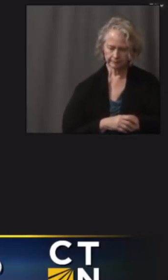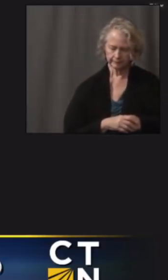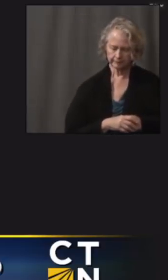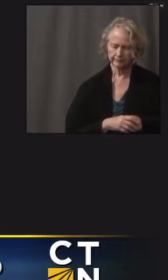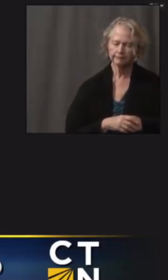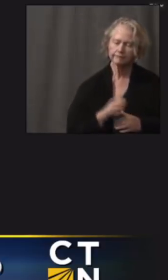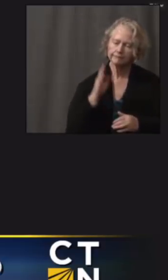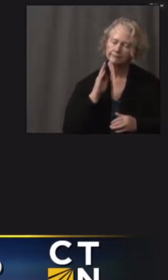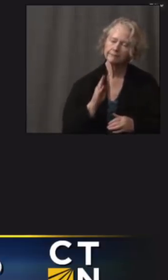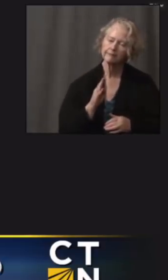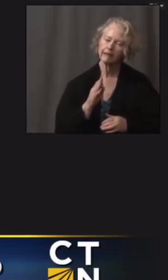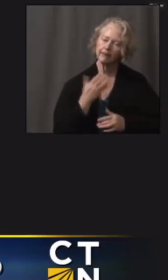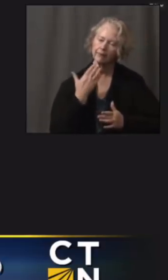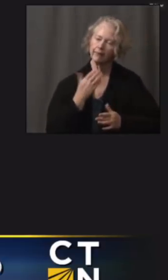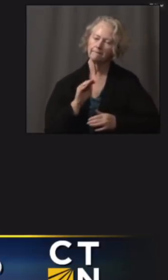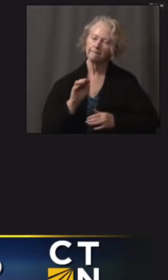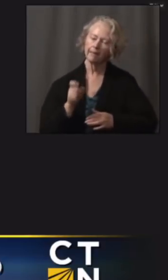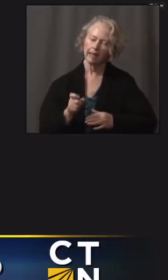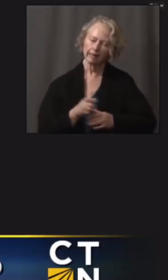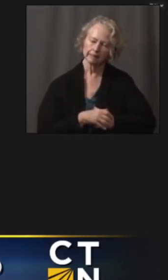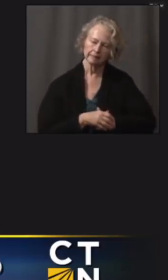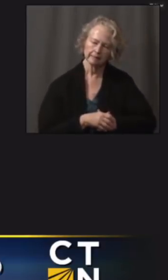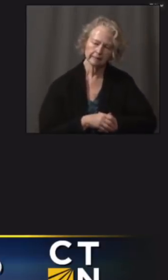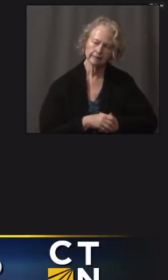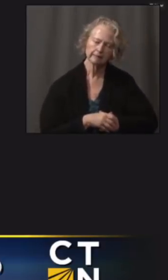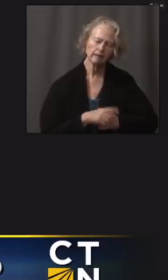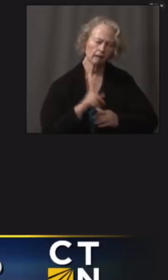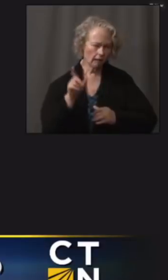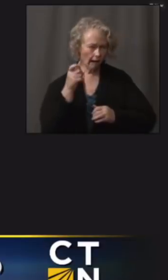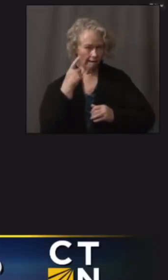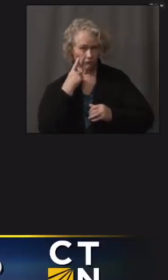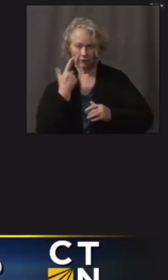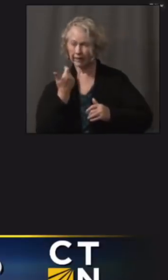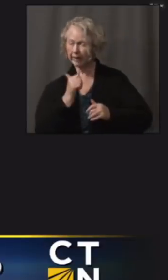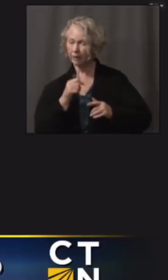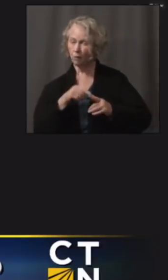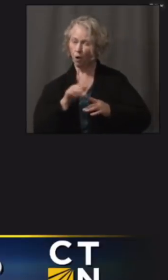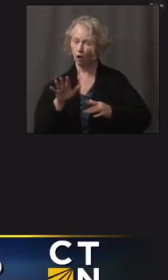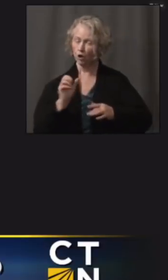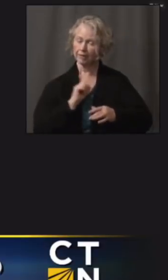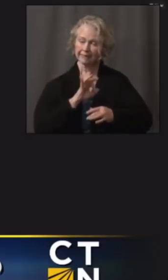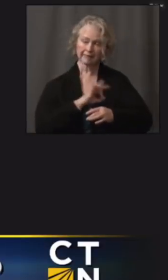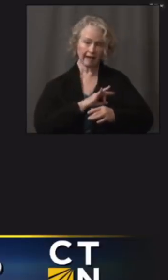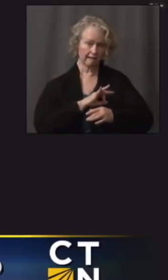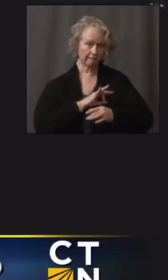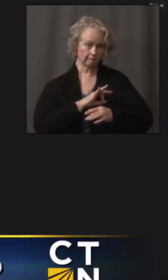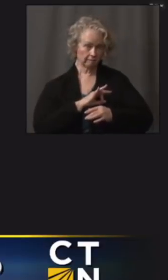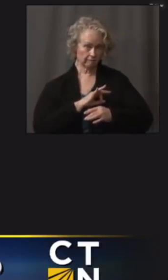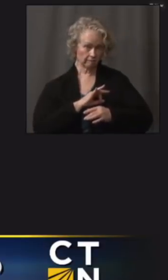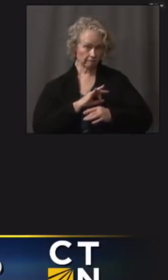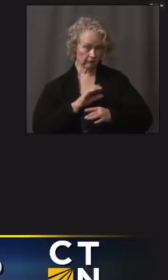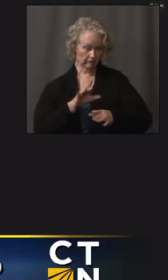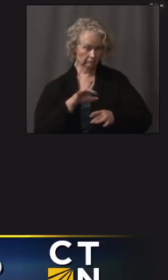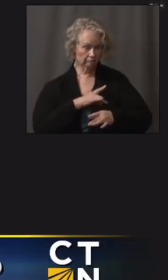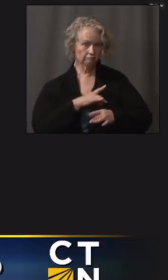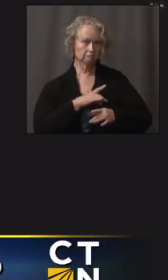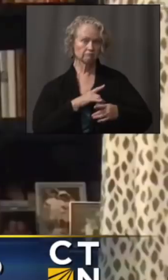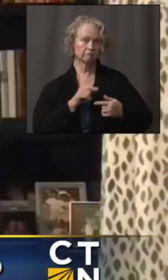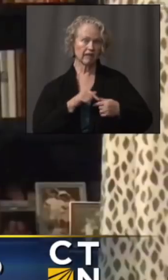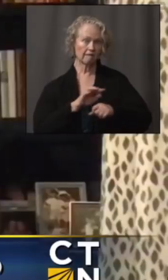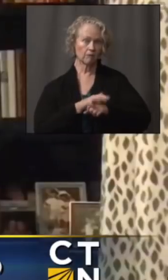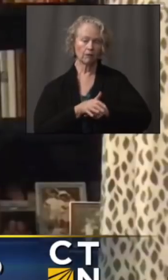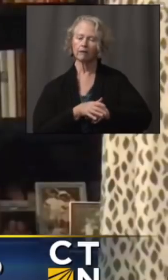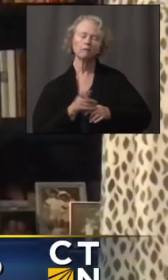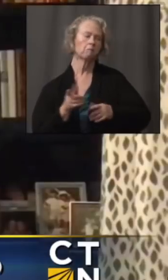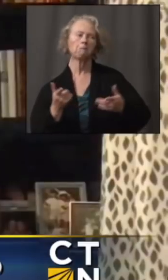Hi, Max. Thanks. Governor, has anyone else in your staff tested positive? Not that I know